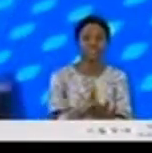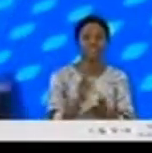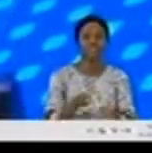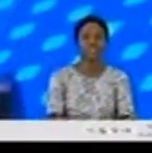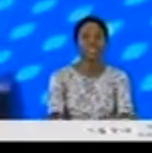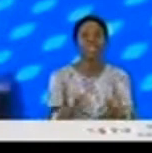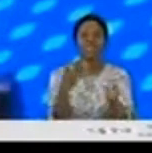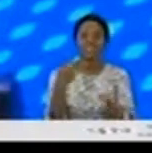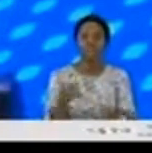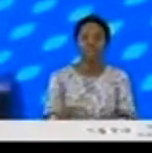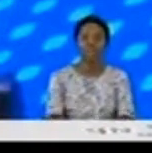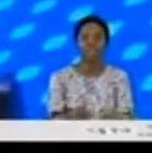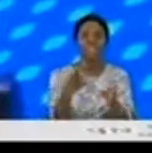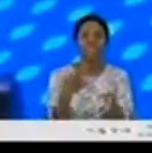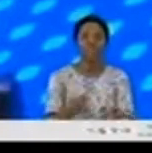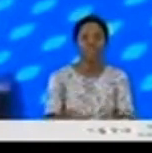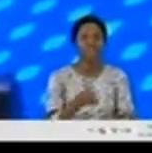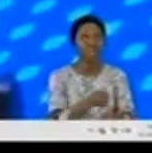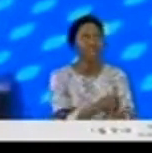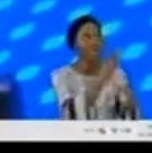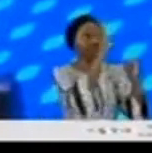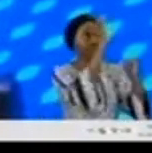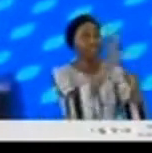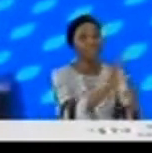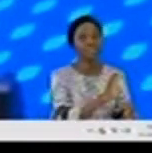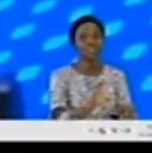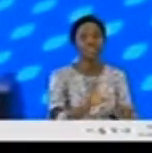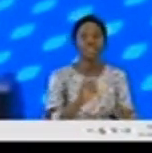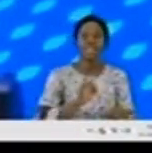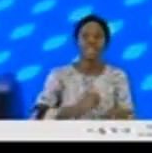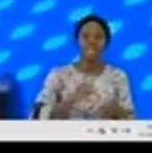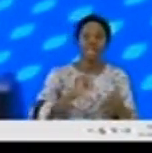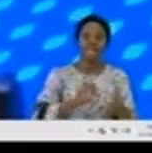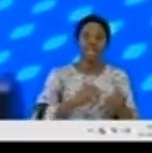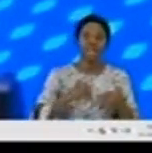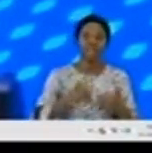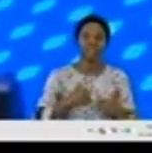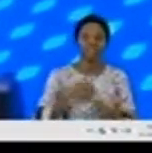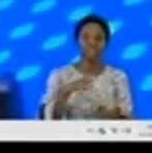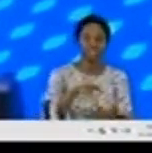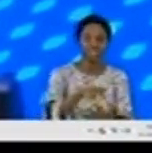the way, the way of Calvary.